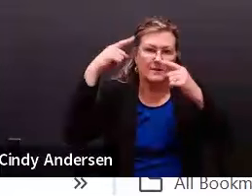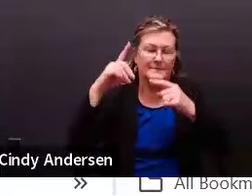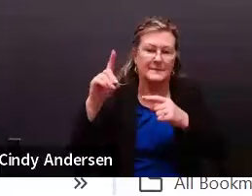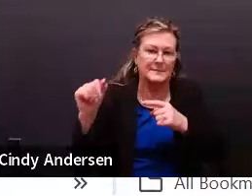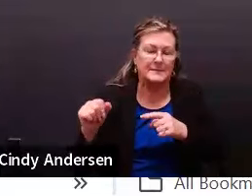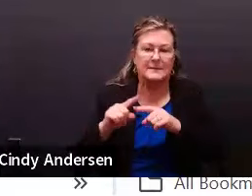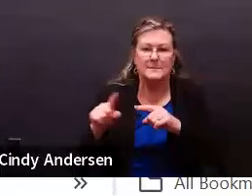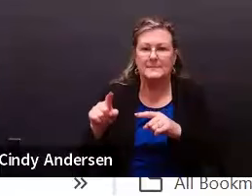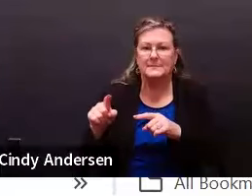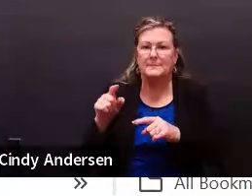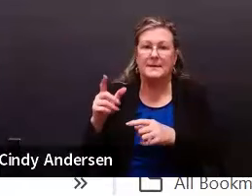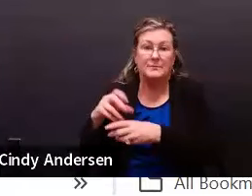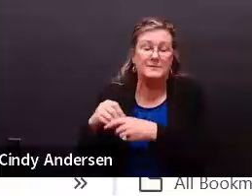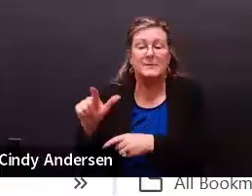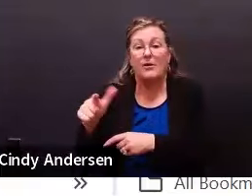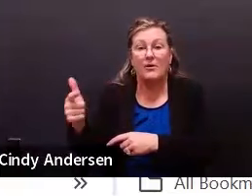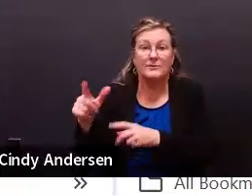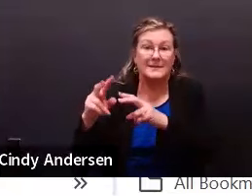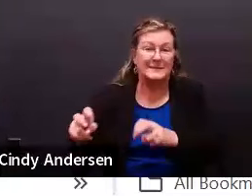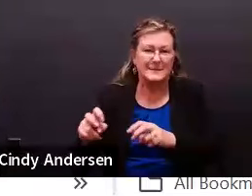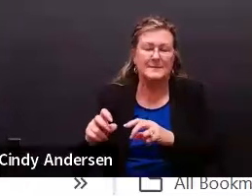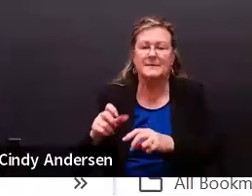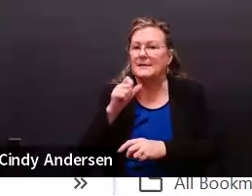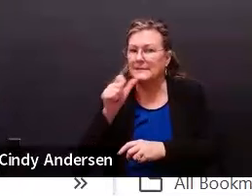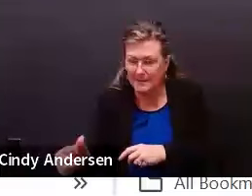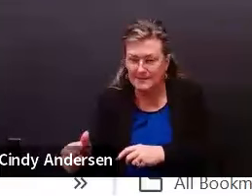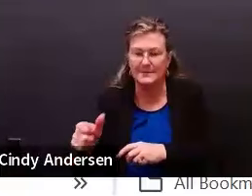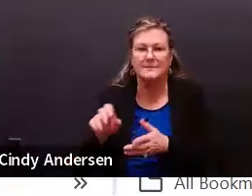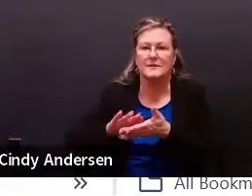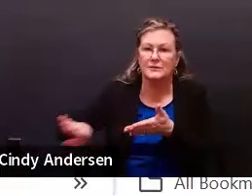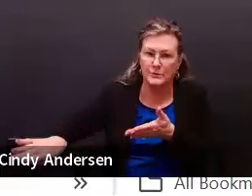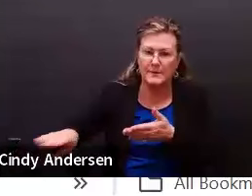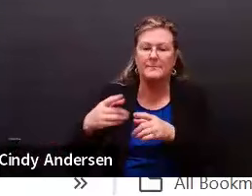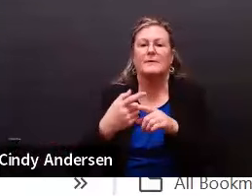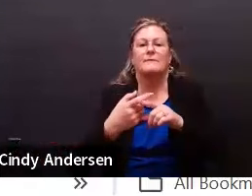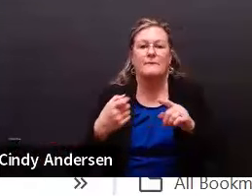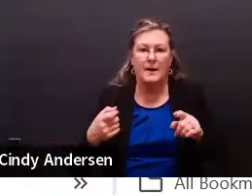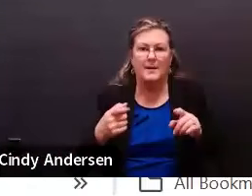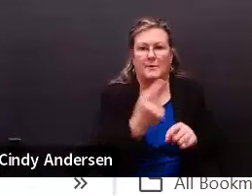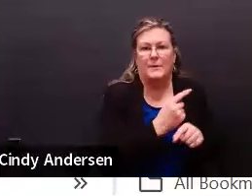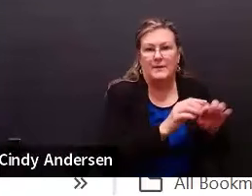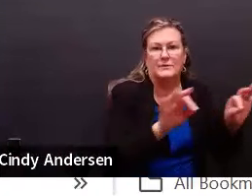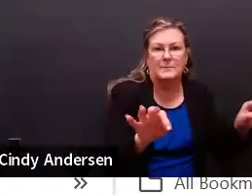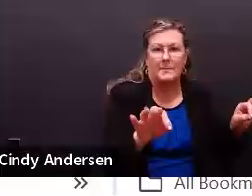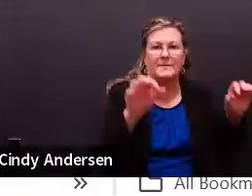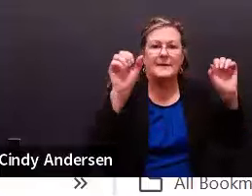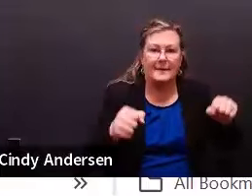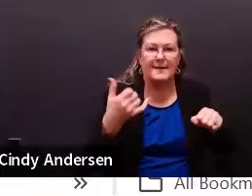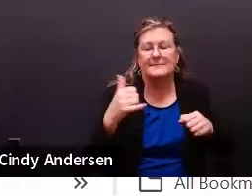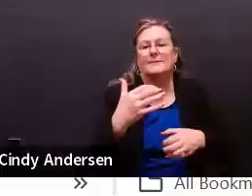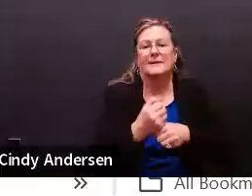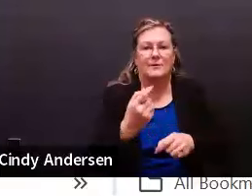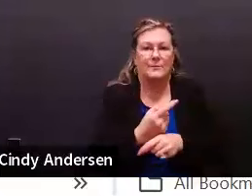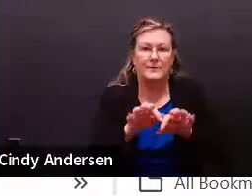disabilities and participates in alternate assessments, you cannot withhold a regular diploma because of that.